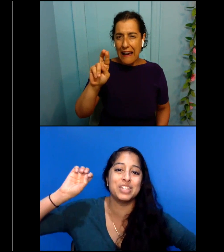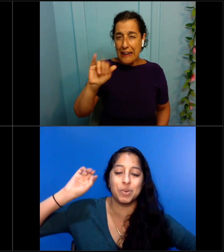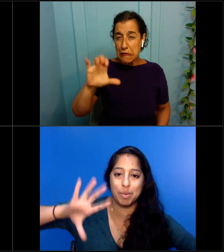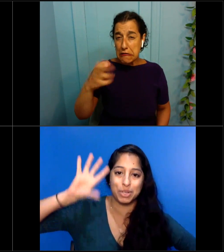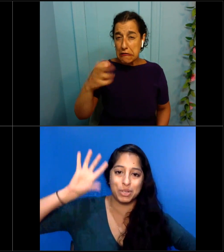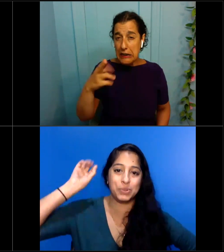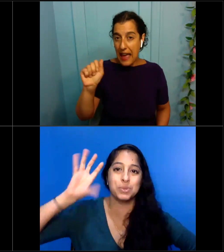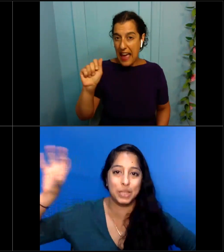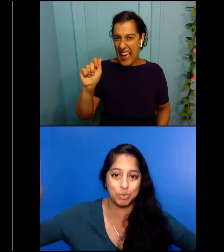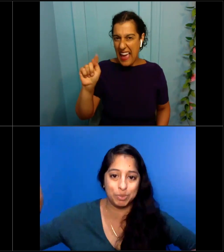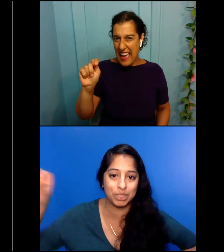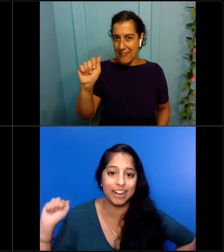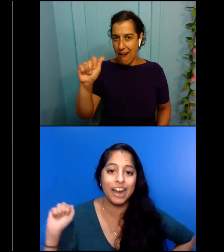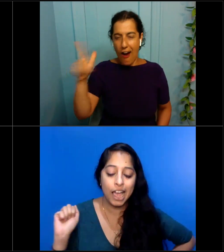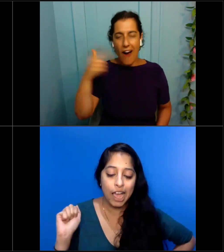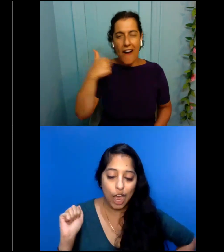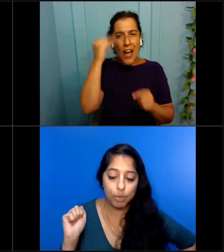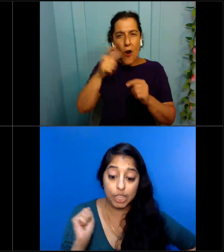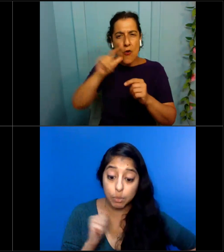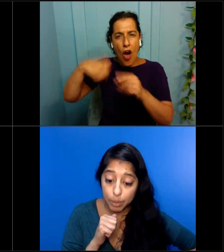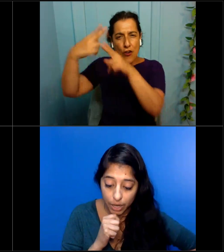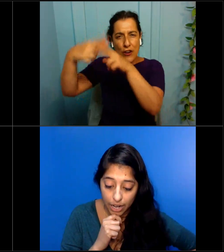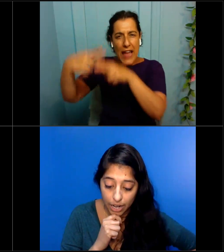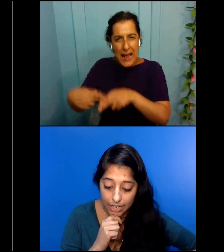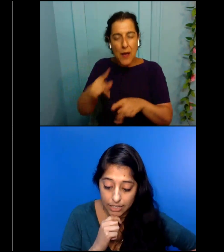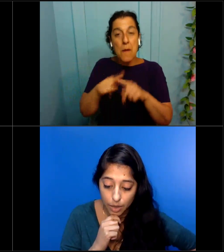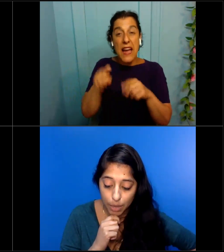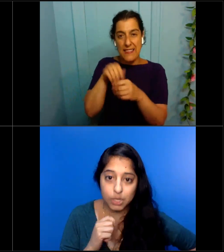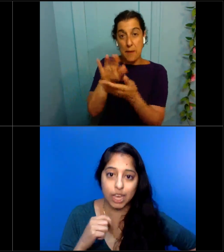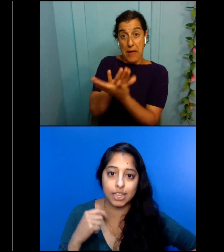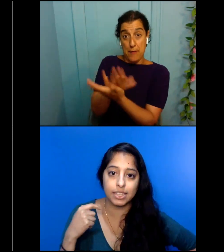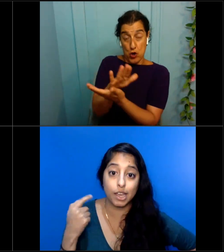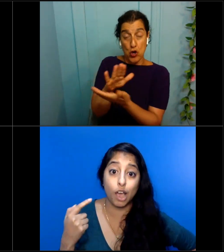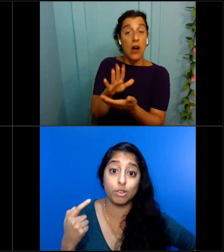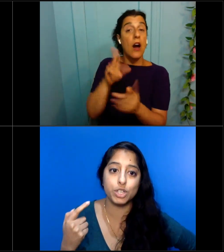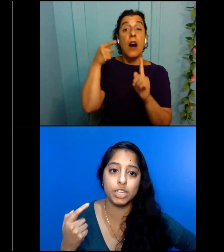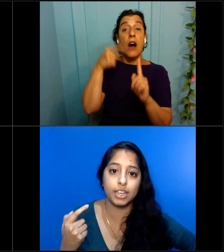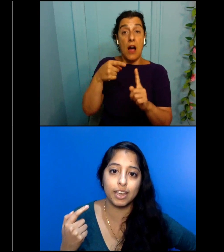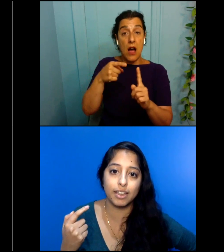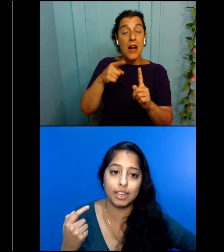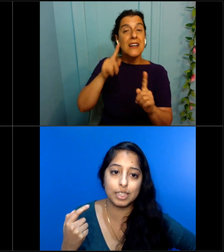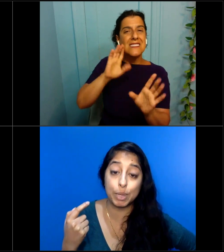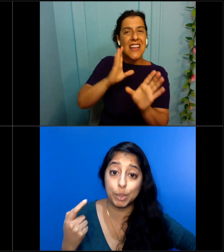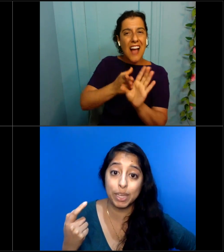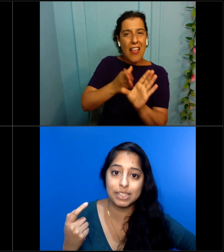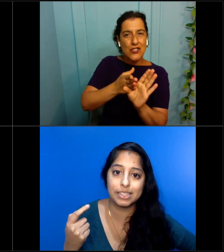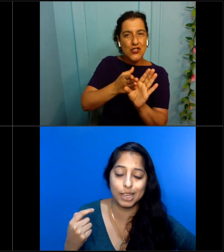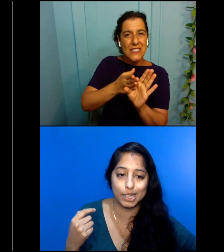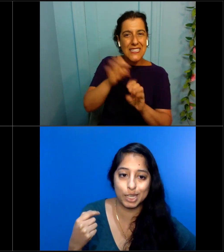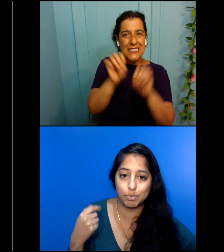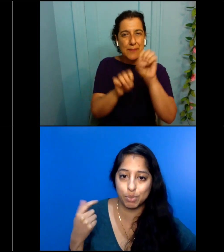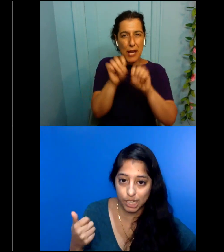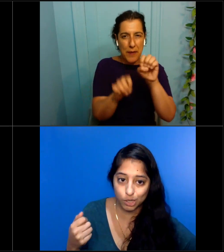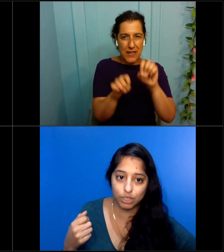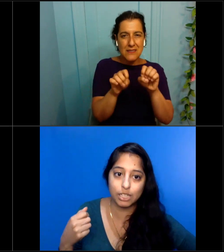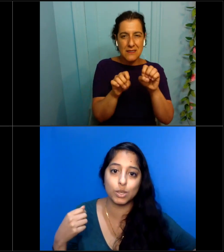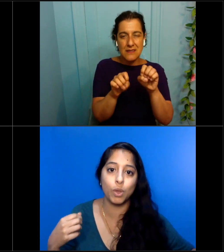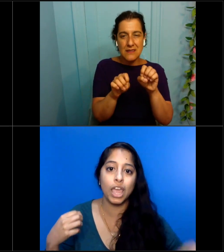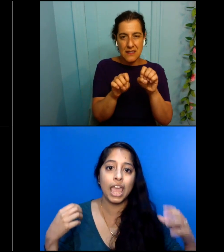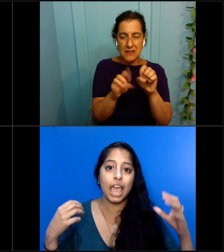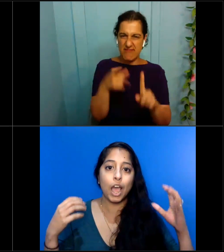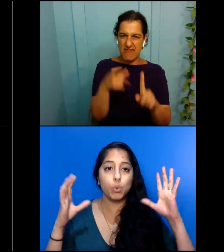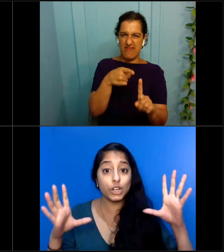don't remember who the other people are in the paper, and it's about psychology experiments